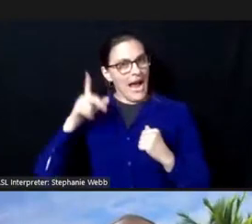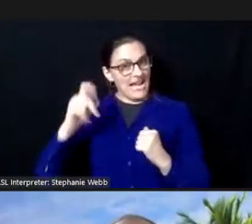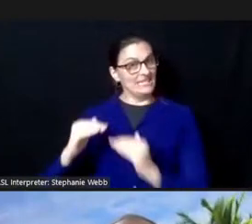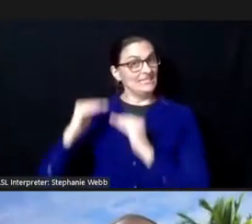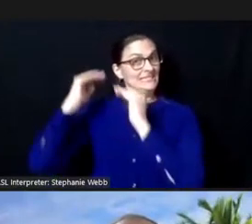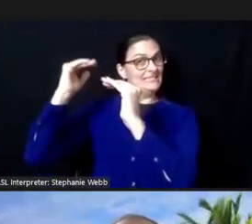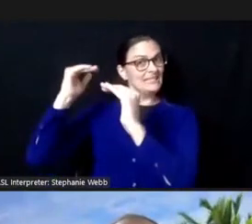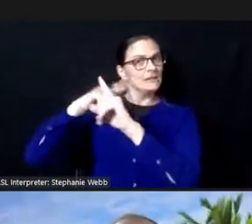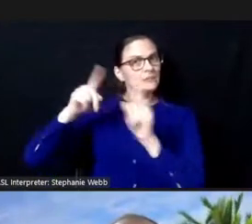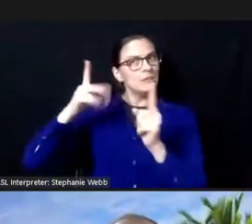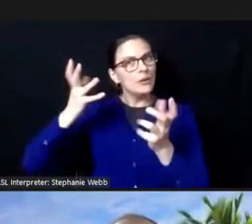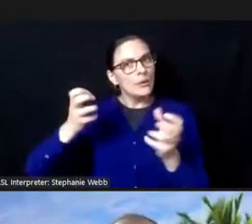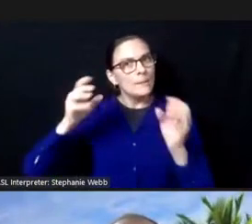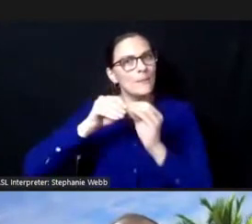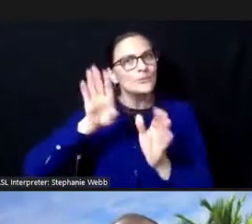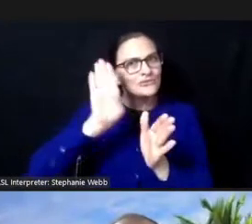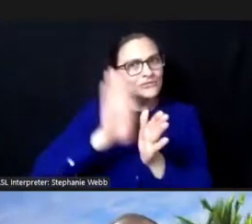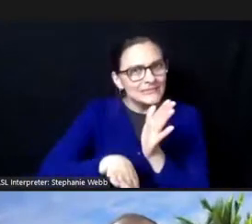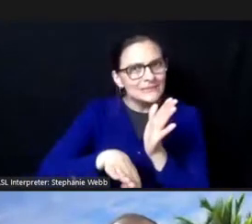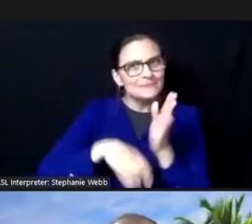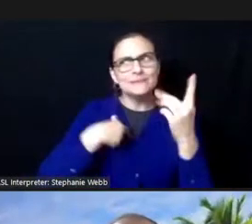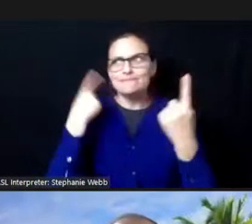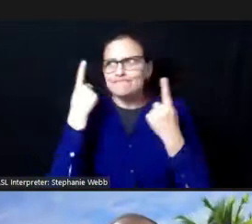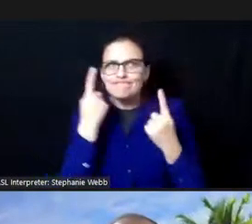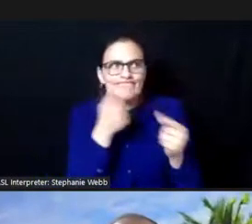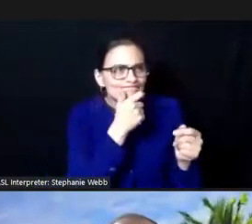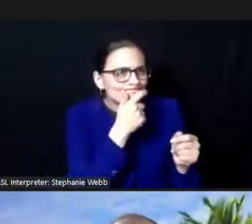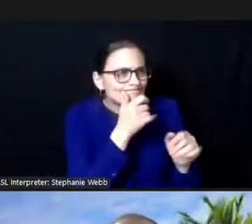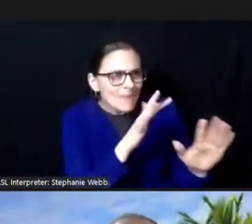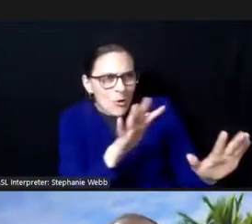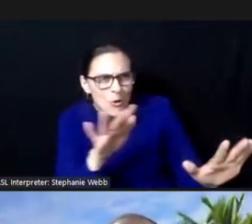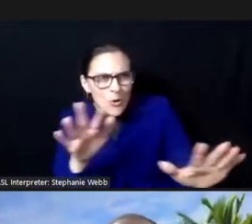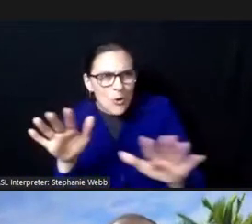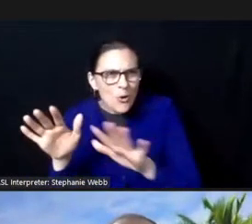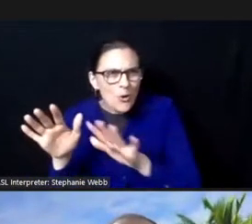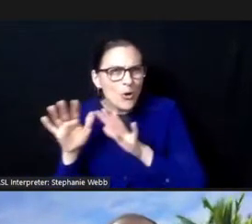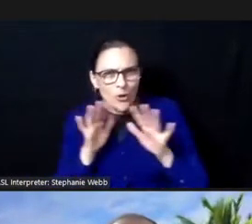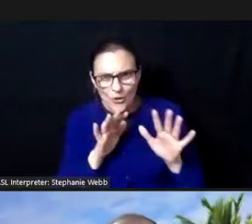not find any provider